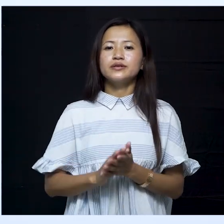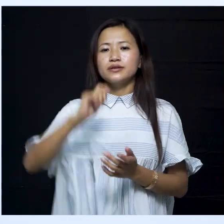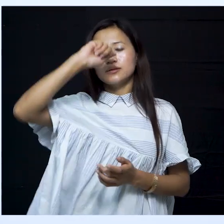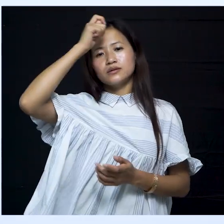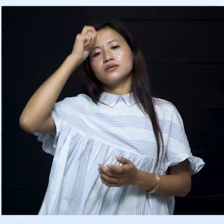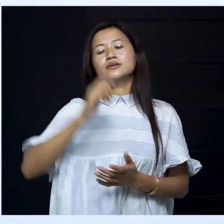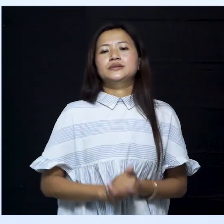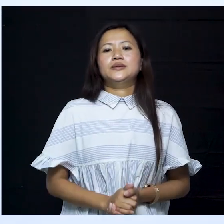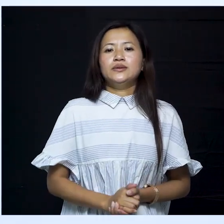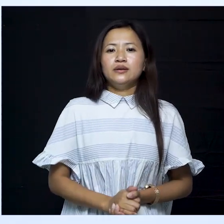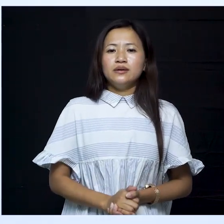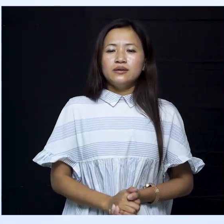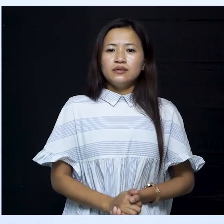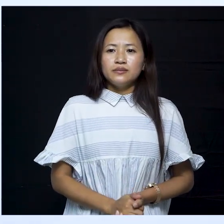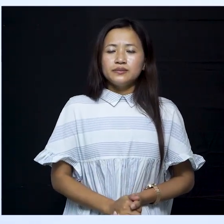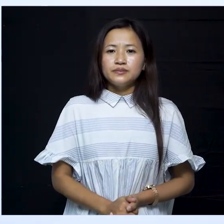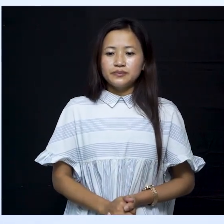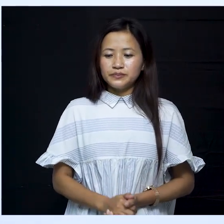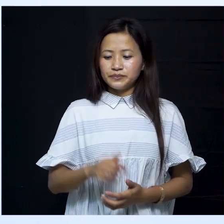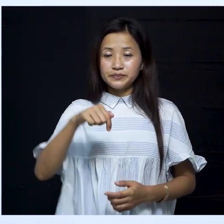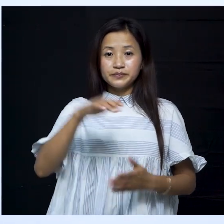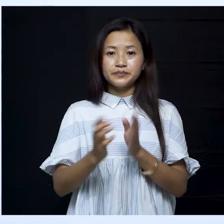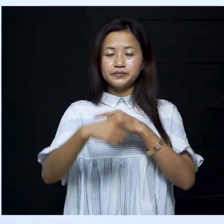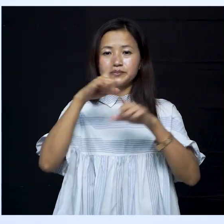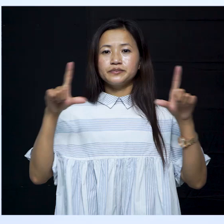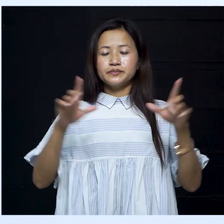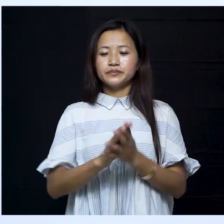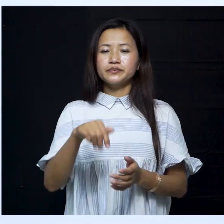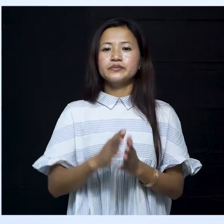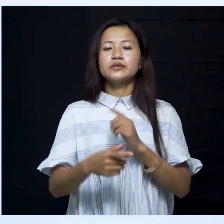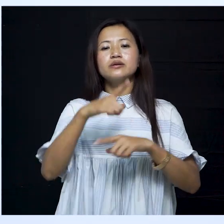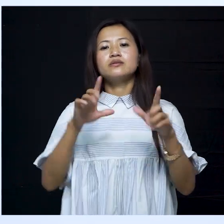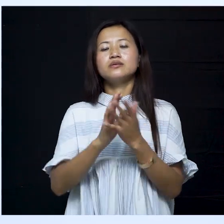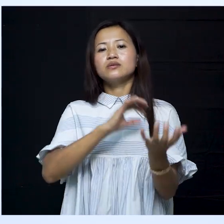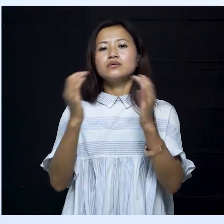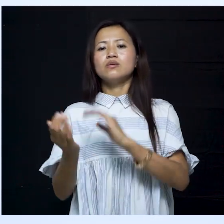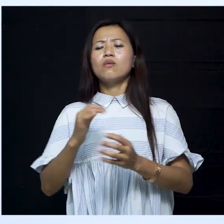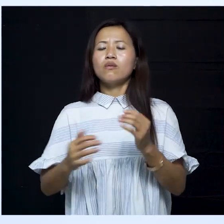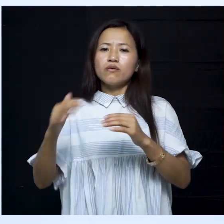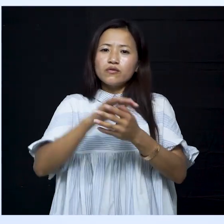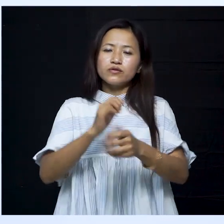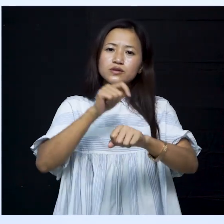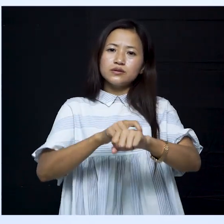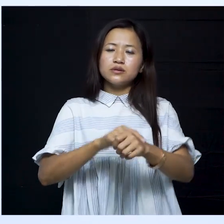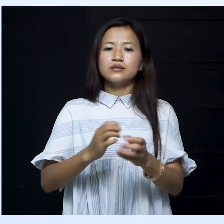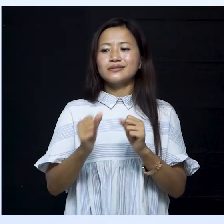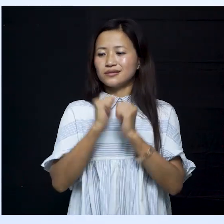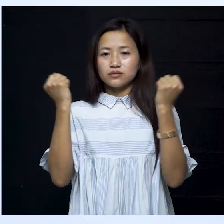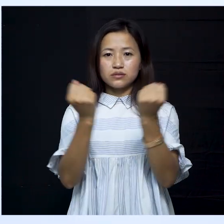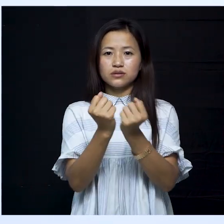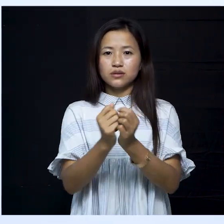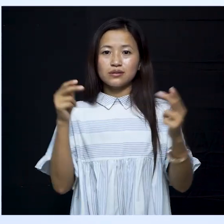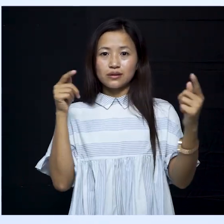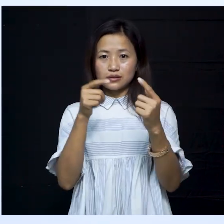English. Now, this language, so that's why we can say that language changes over time with the social context. And what is